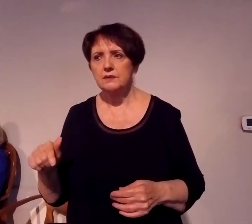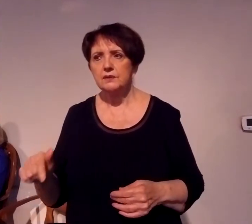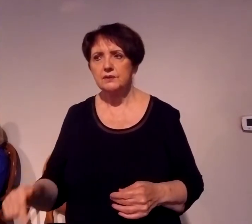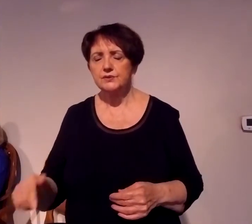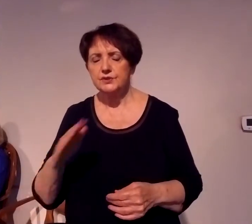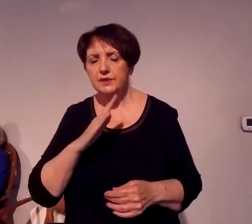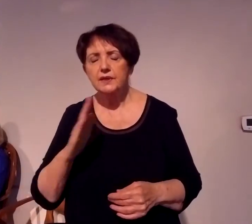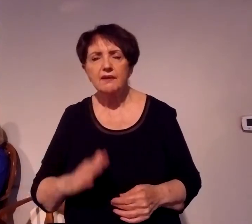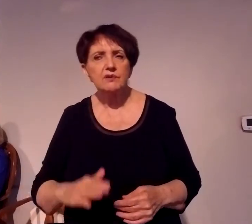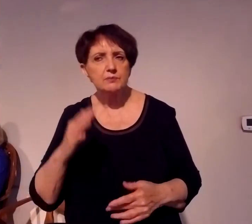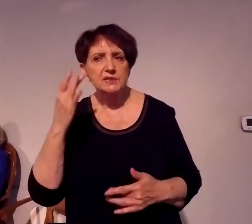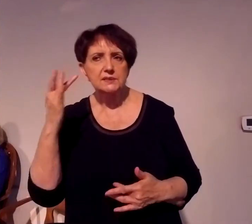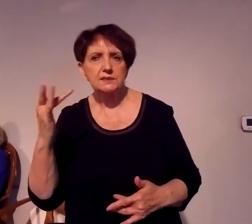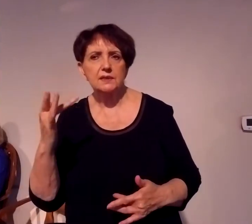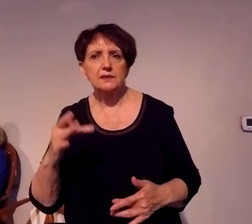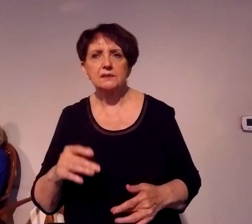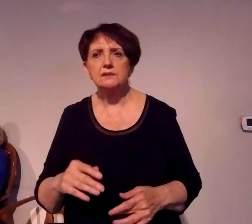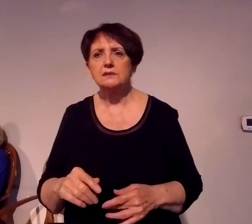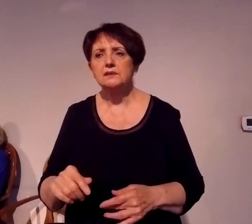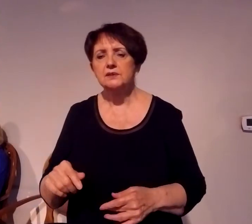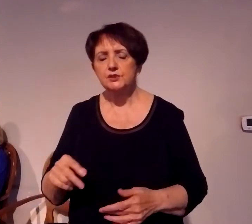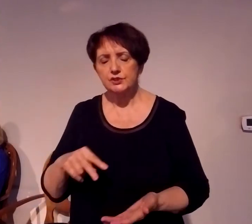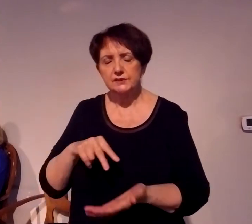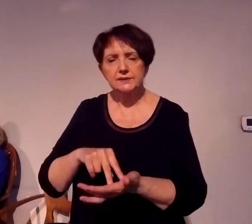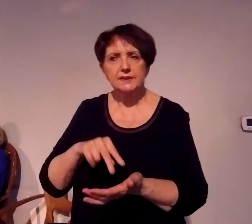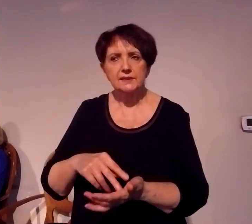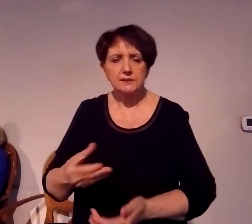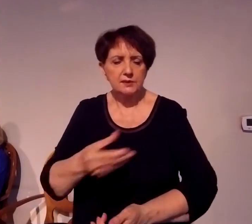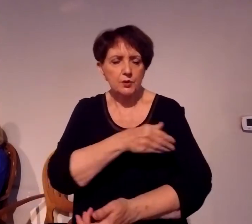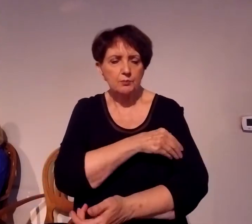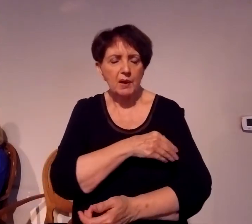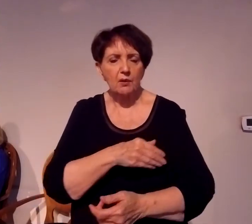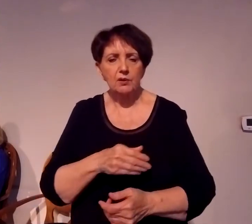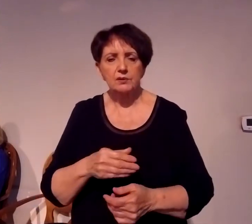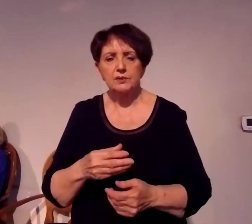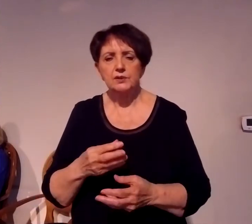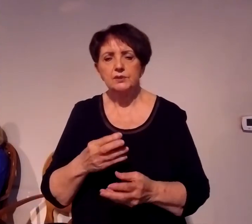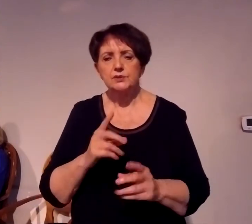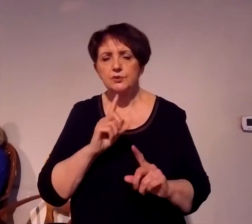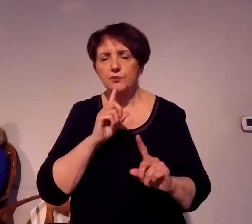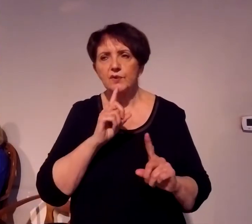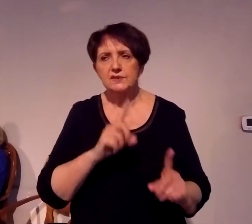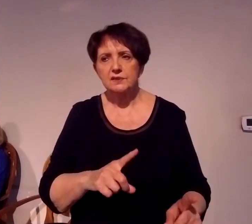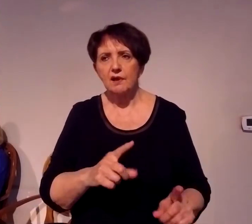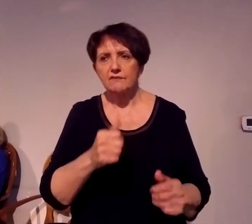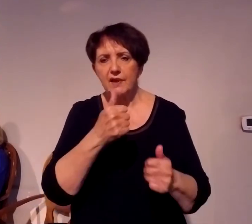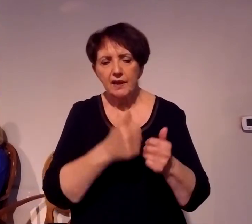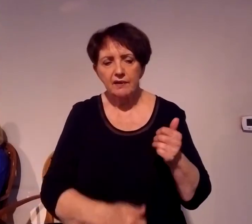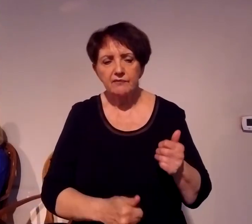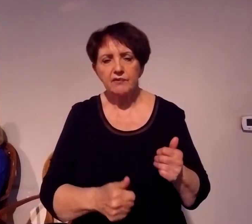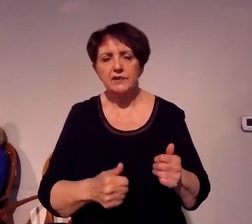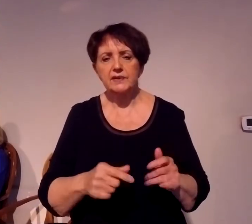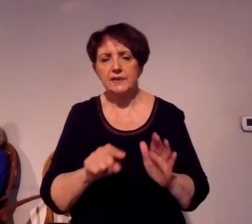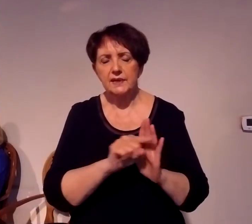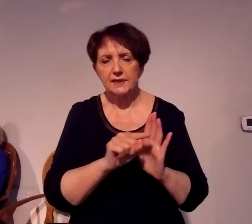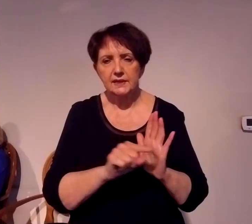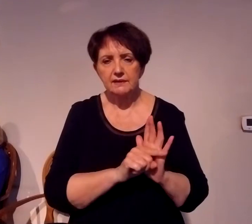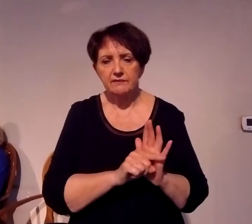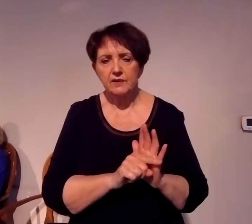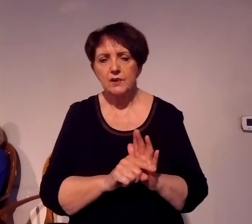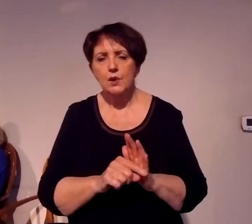She who stands in her power to resolve every contamination with ceaseless compassion.